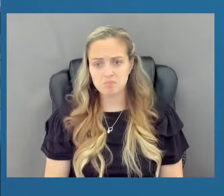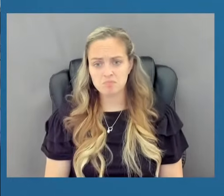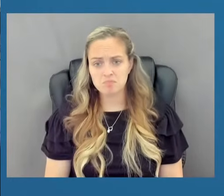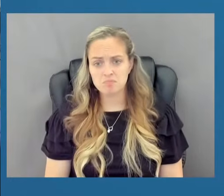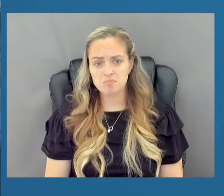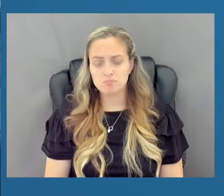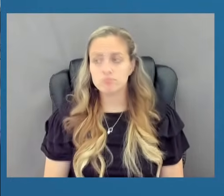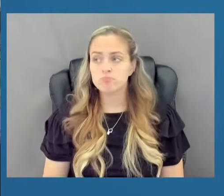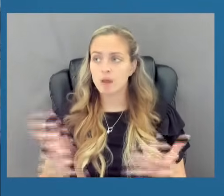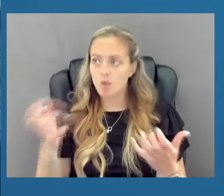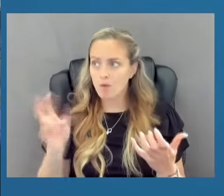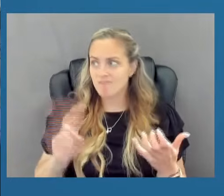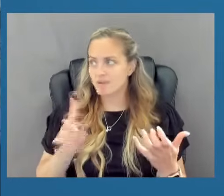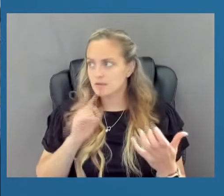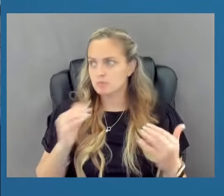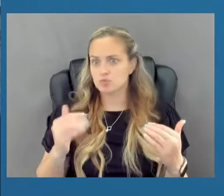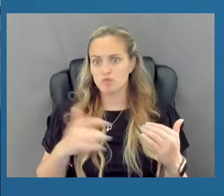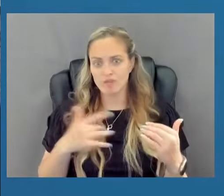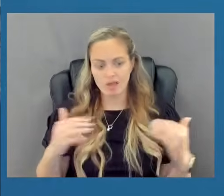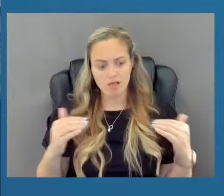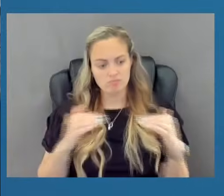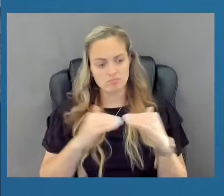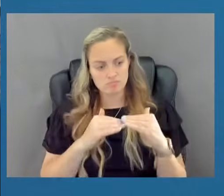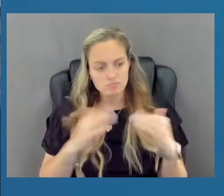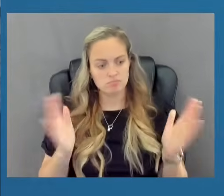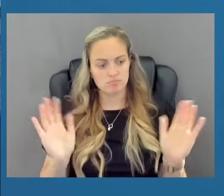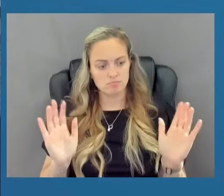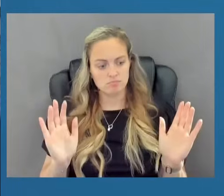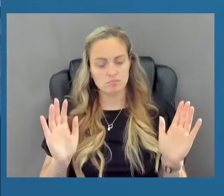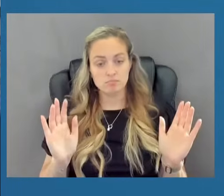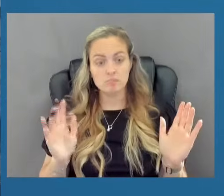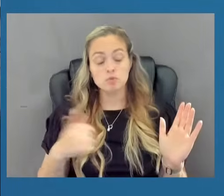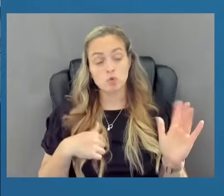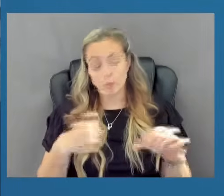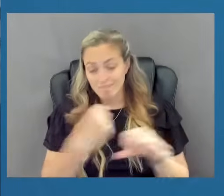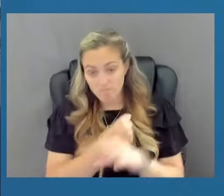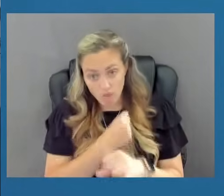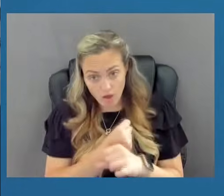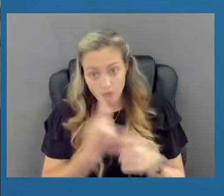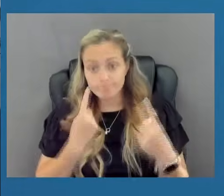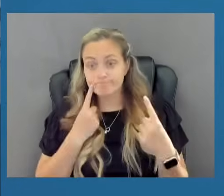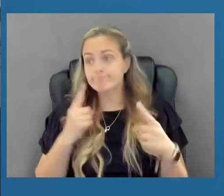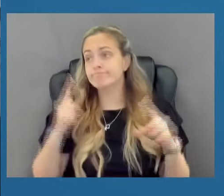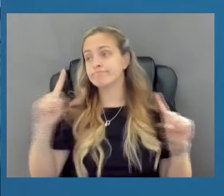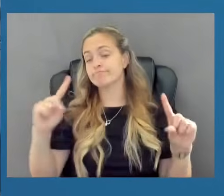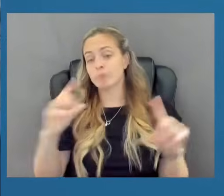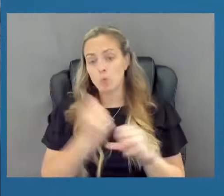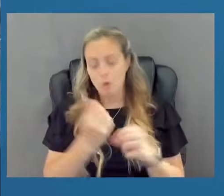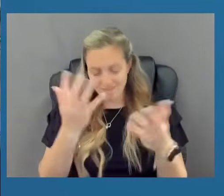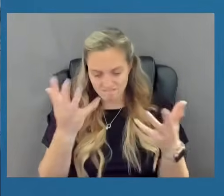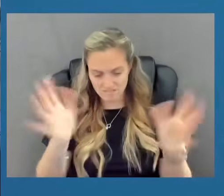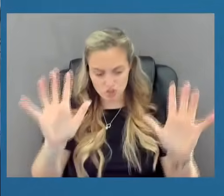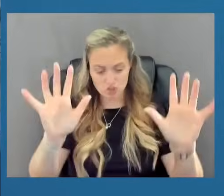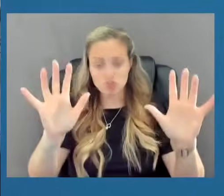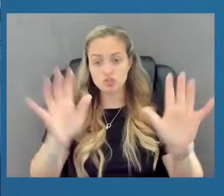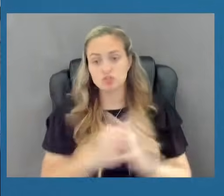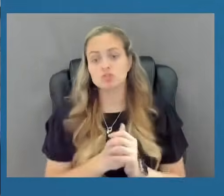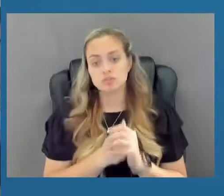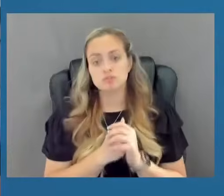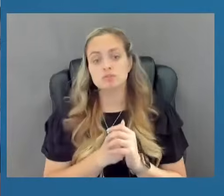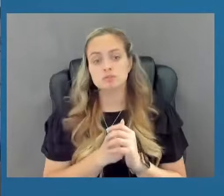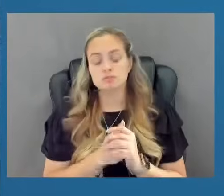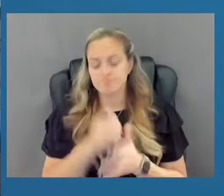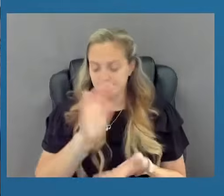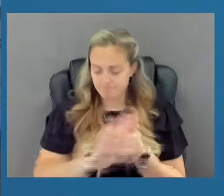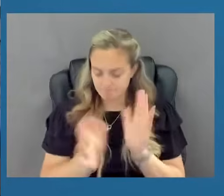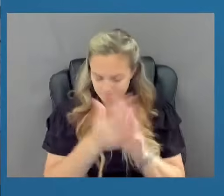victims to have justice. So my friends, we fought, we won, and we got it done. That era ends today,